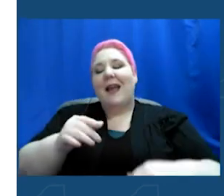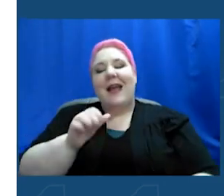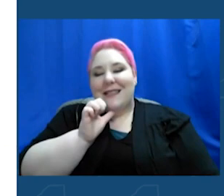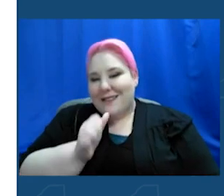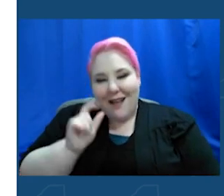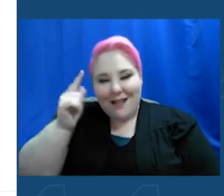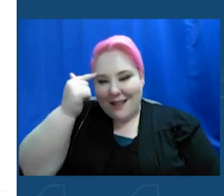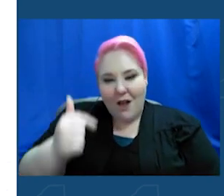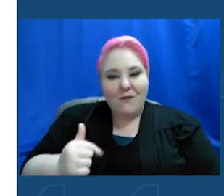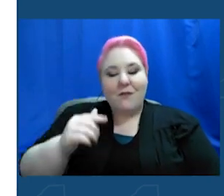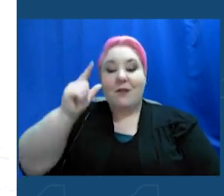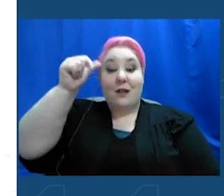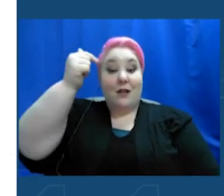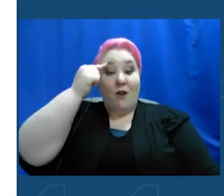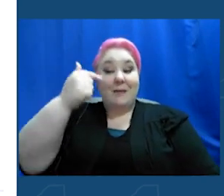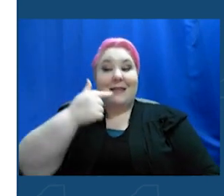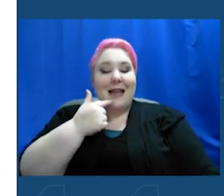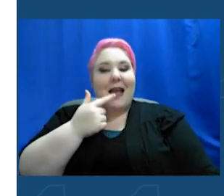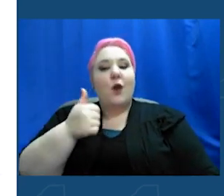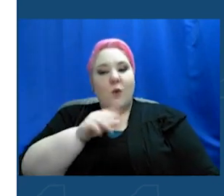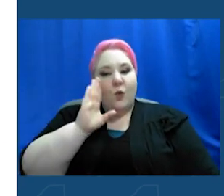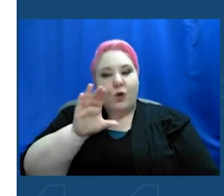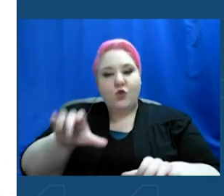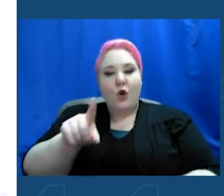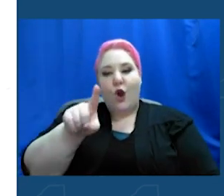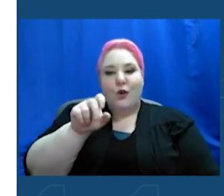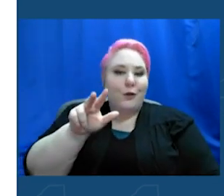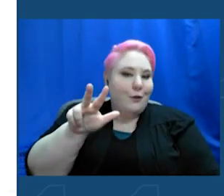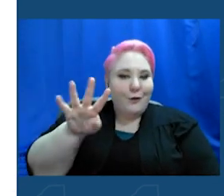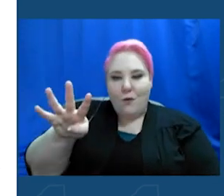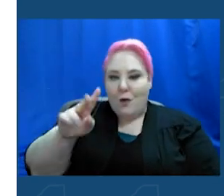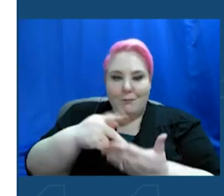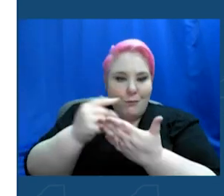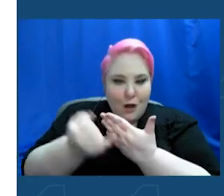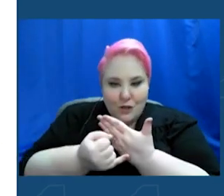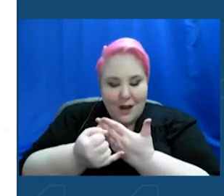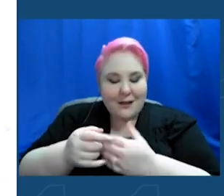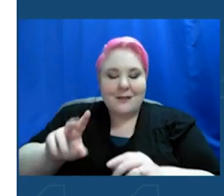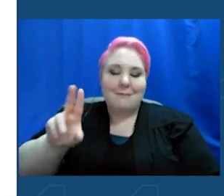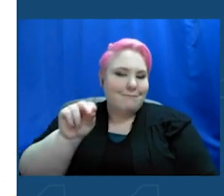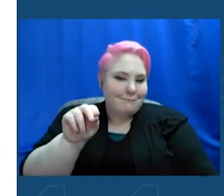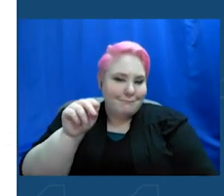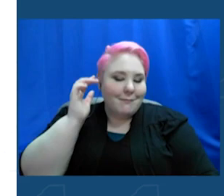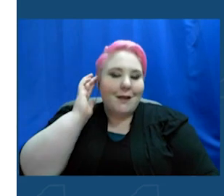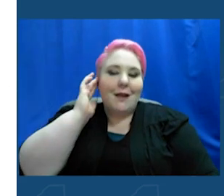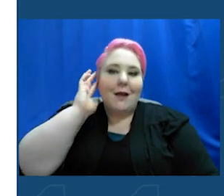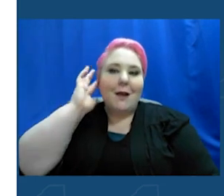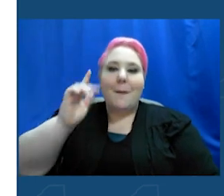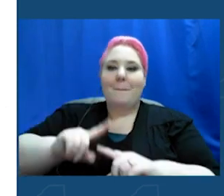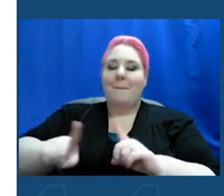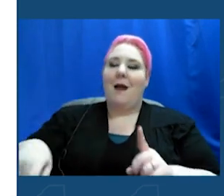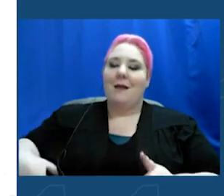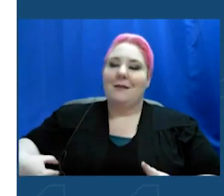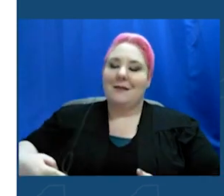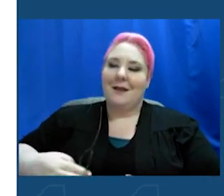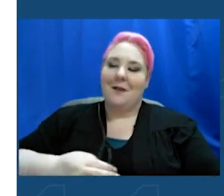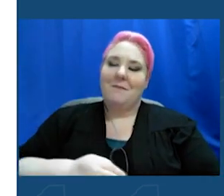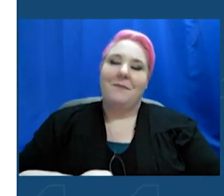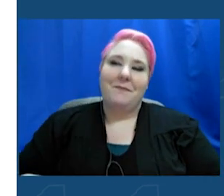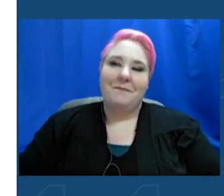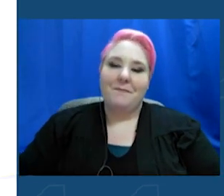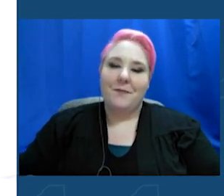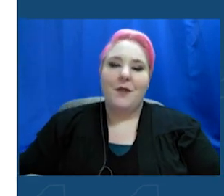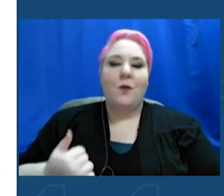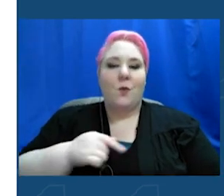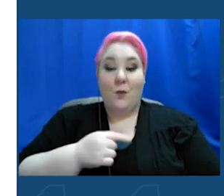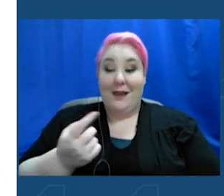134 projects. It is, as we all sat through many of these meetings, looking at Scott, how many